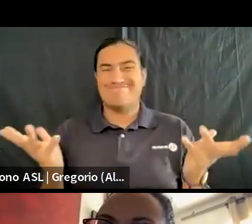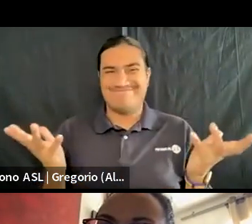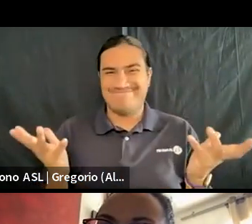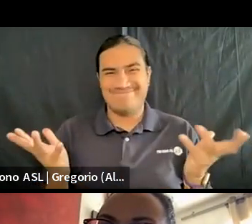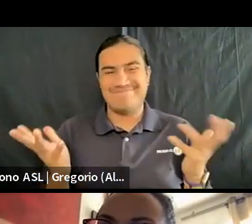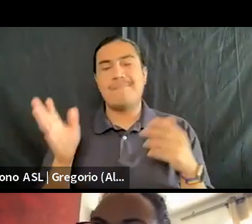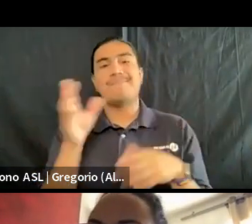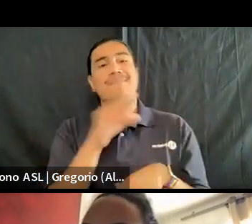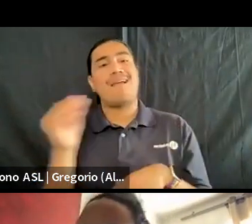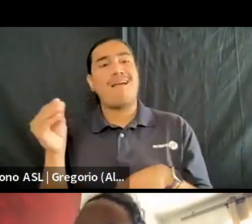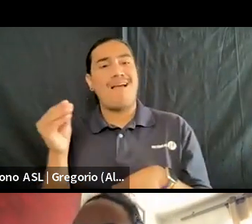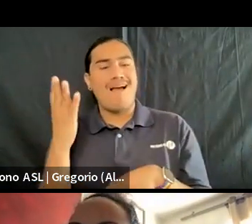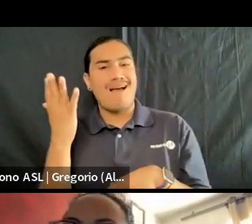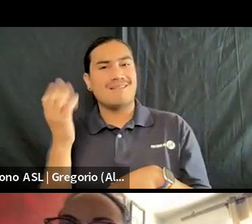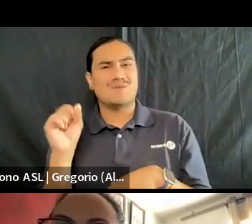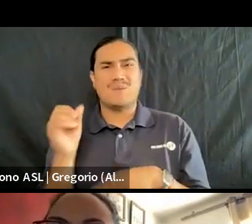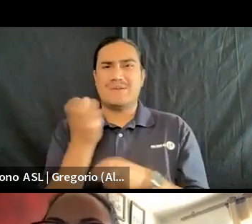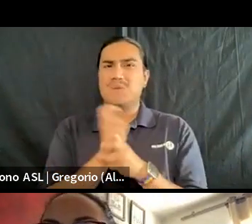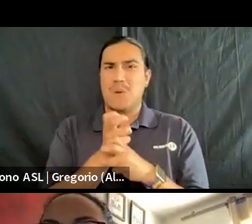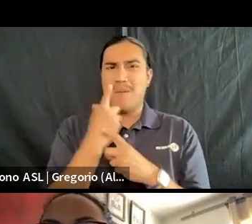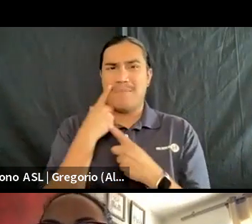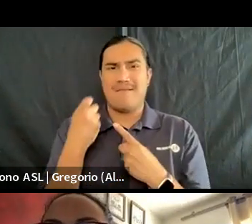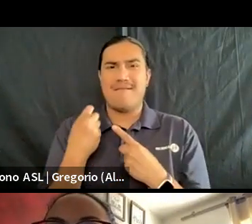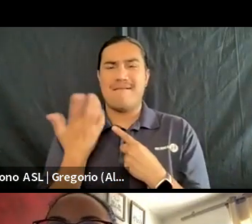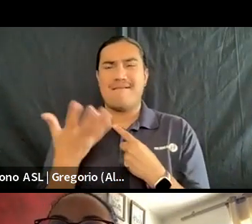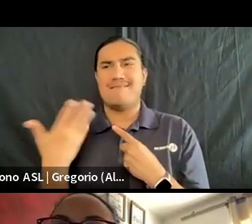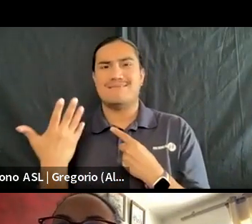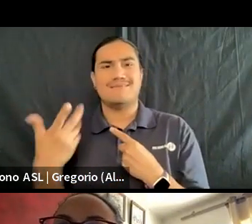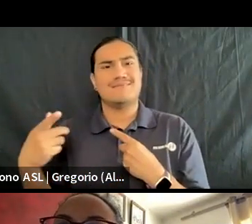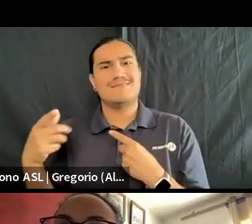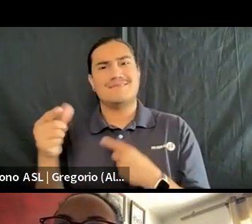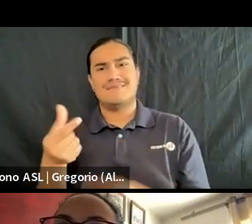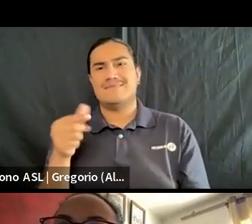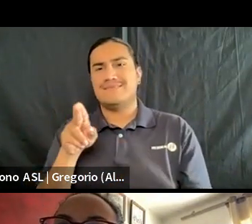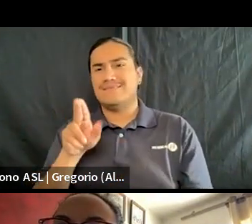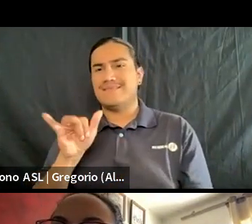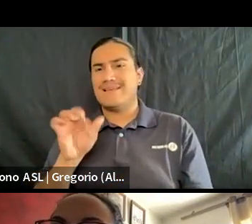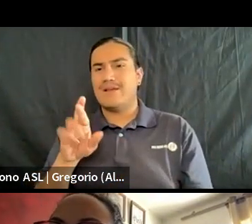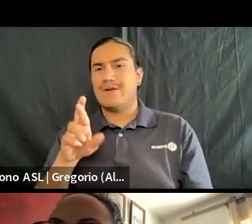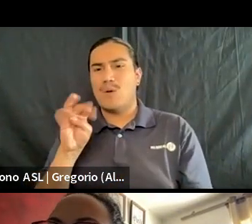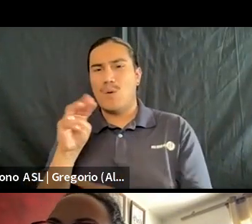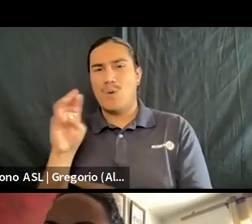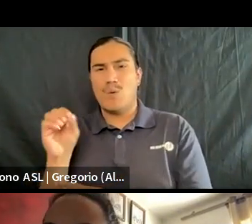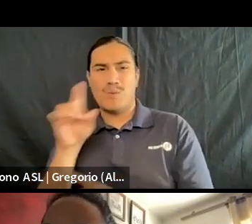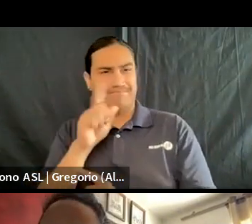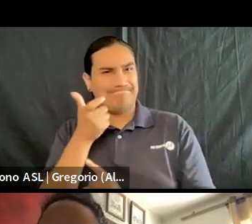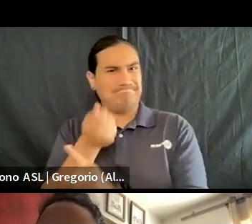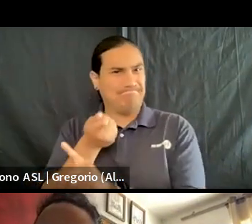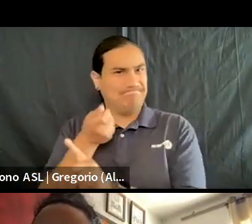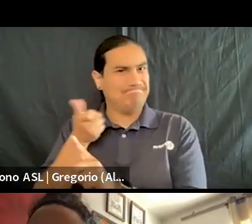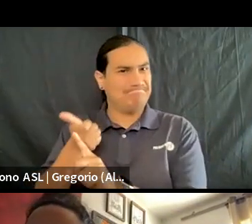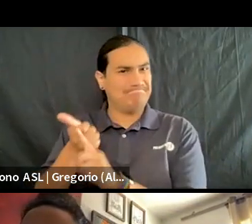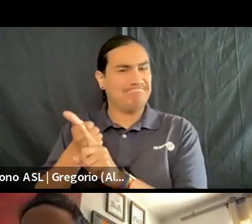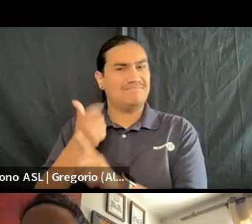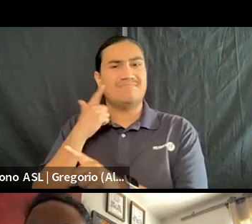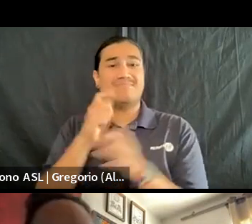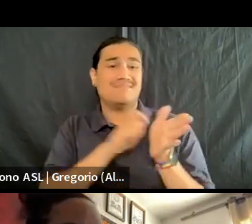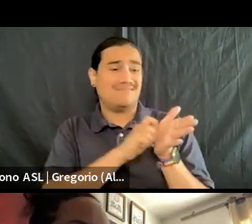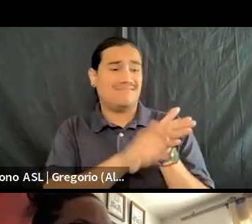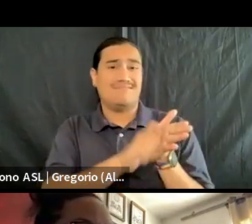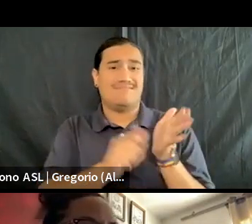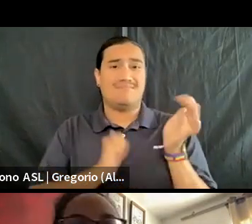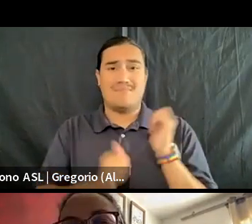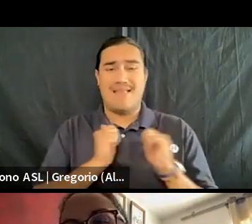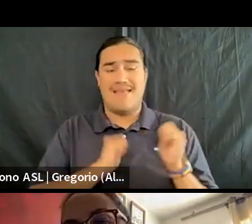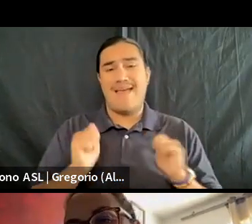And you know, and it's hard because Guillermo was interesting, because I would